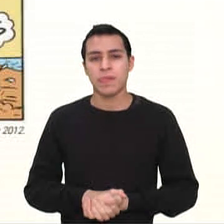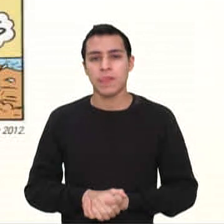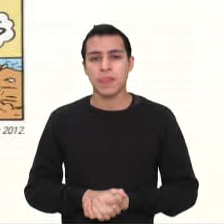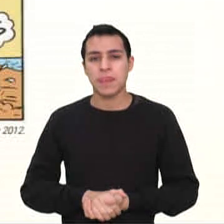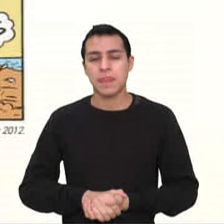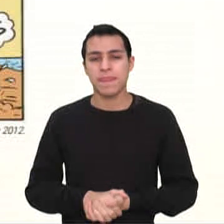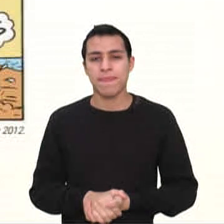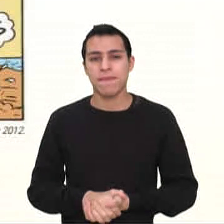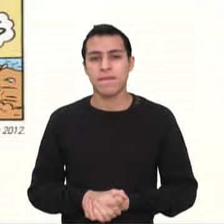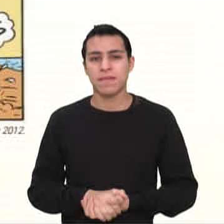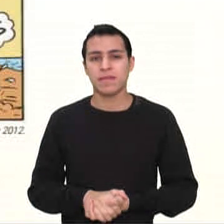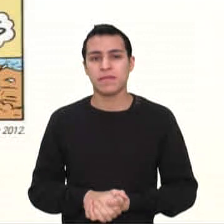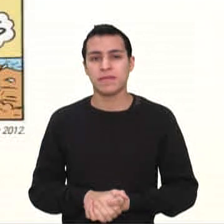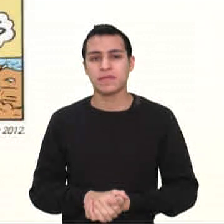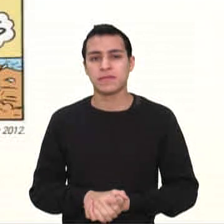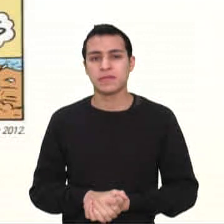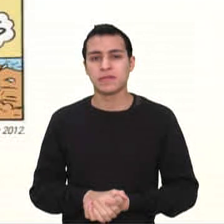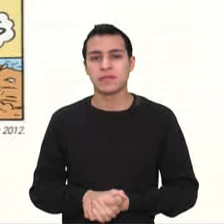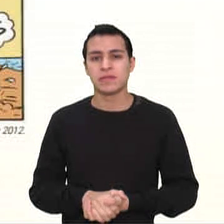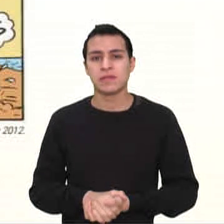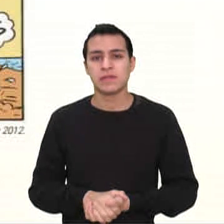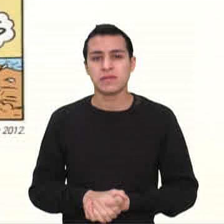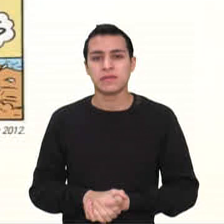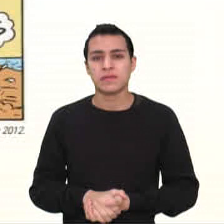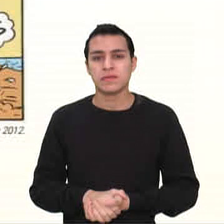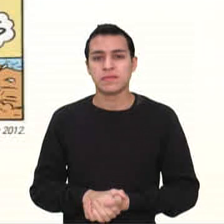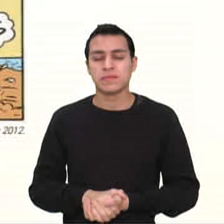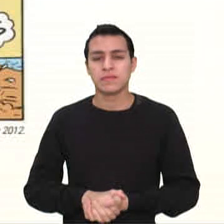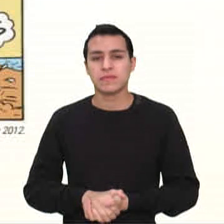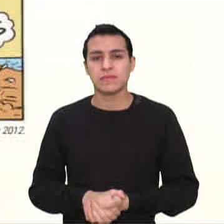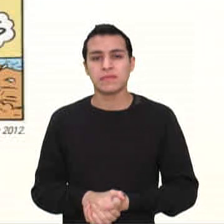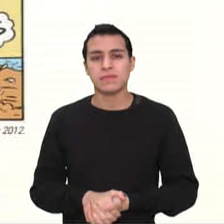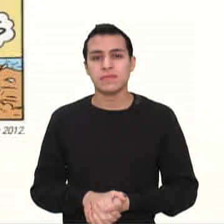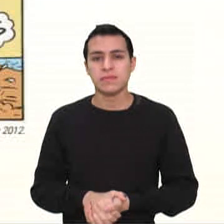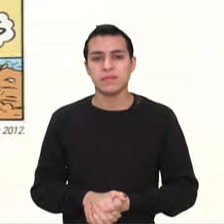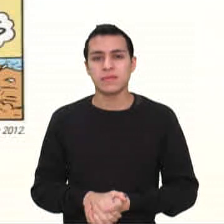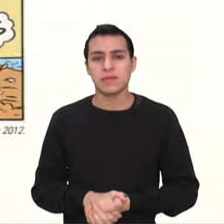lacking something, Garfield. Yes, it's a resemblance.